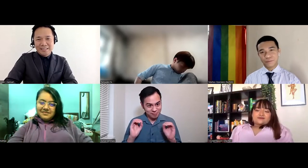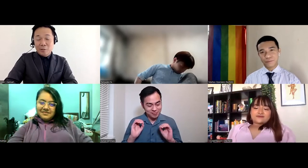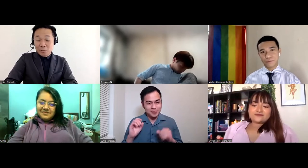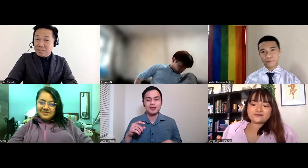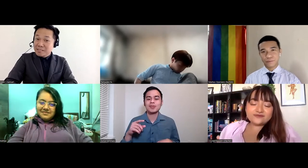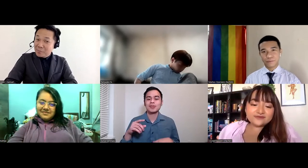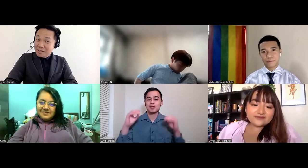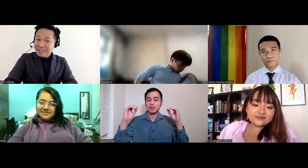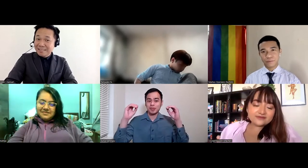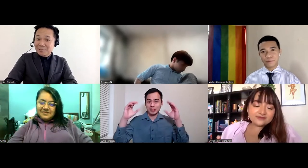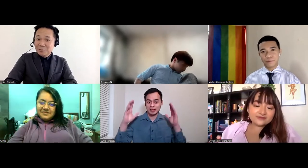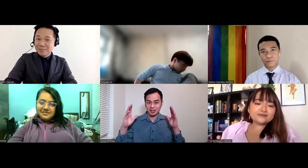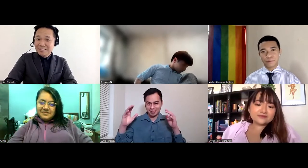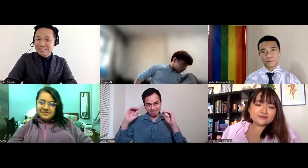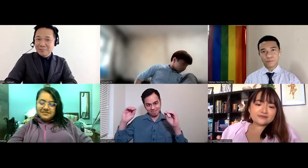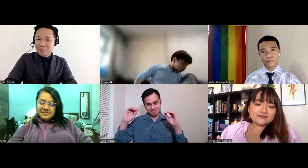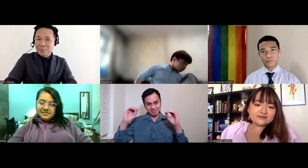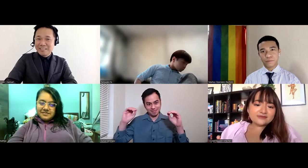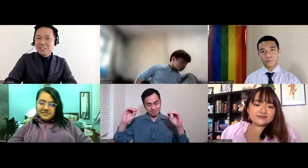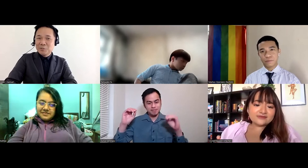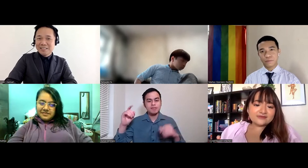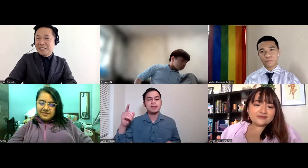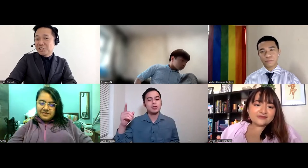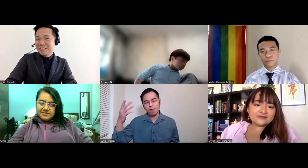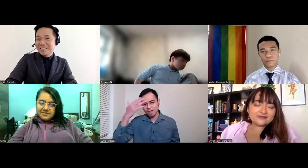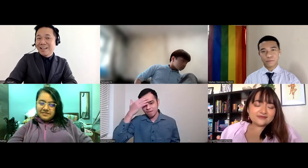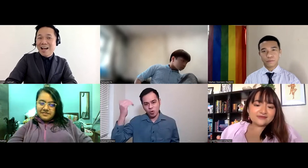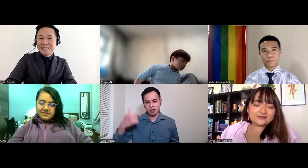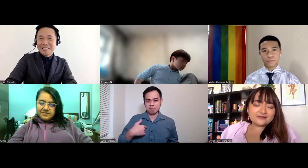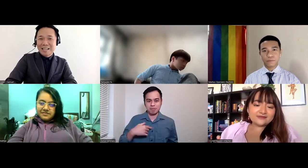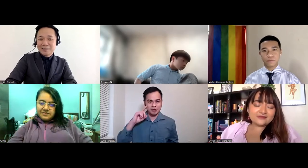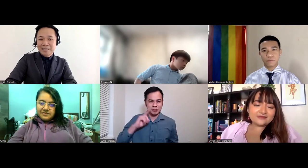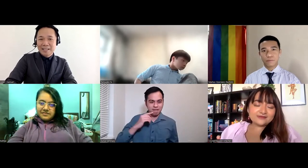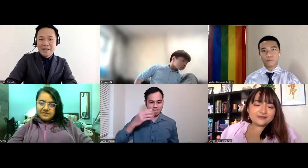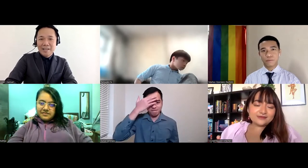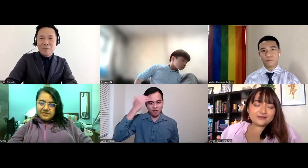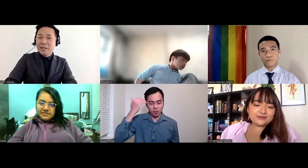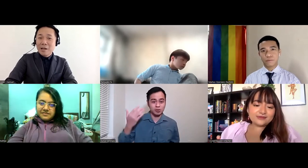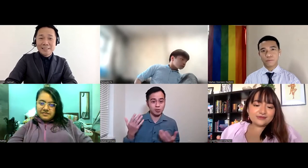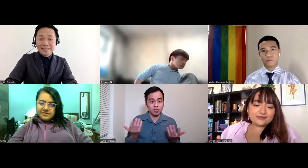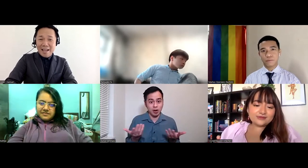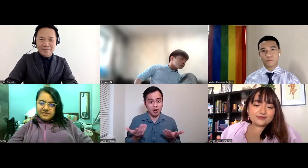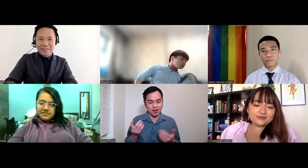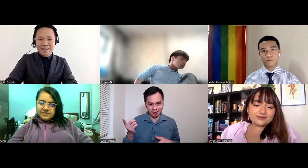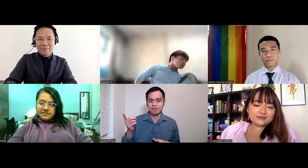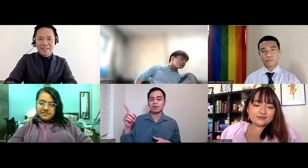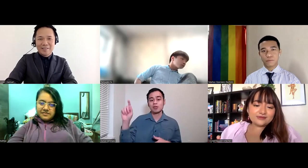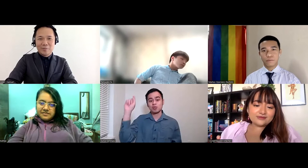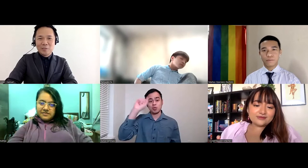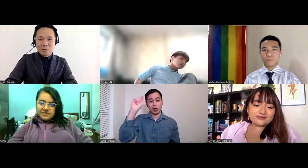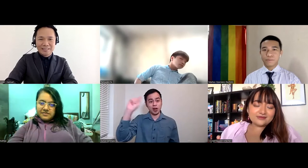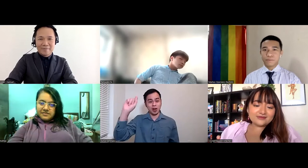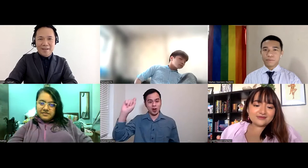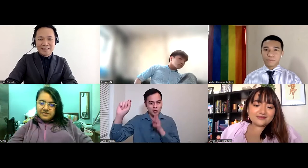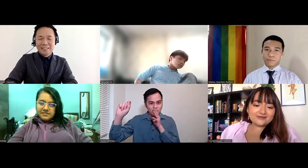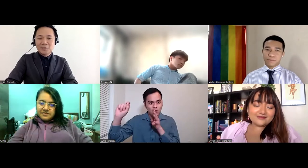because there was no interpreter at school. So my teacher was teaching class and I was like, he forgot that I was deaf. He kind of like